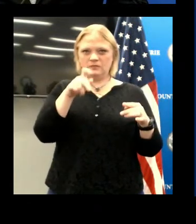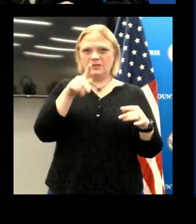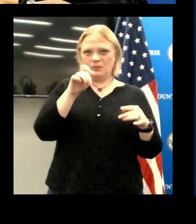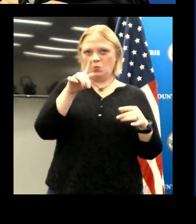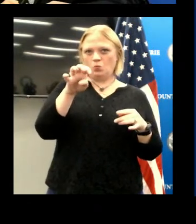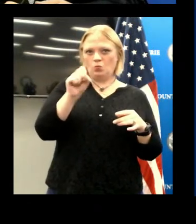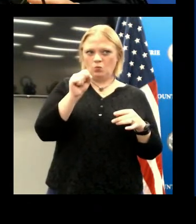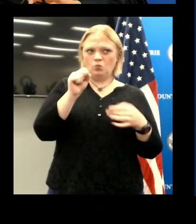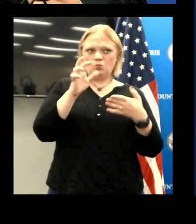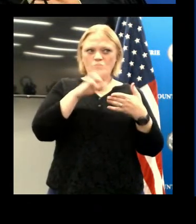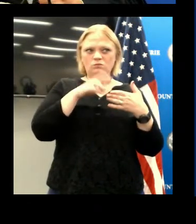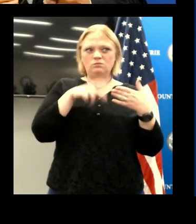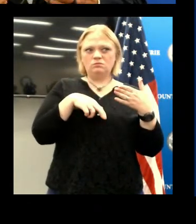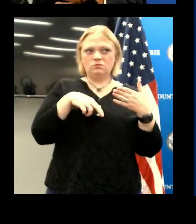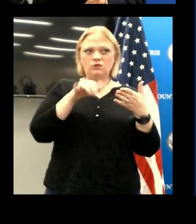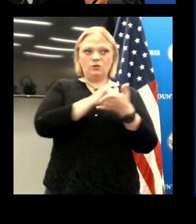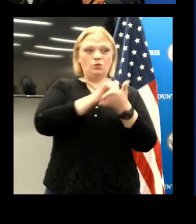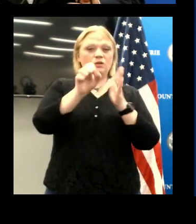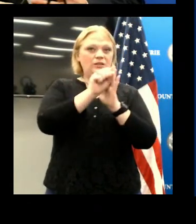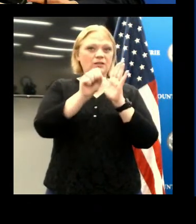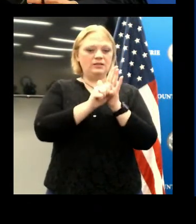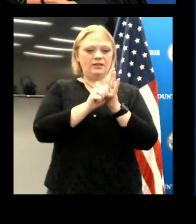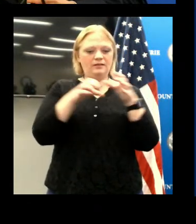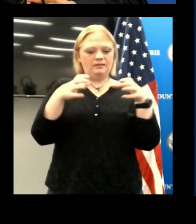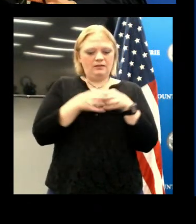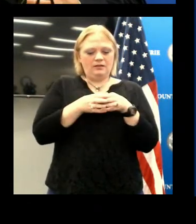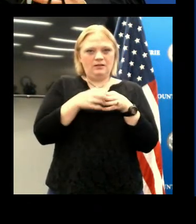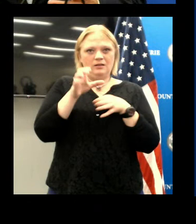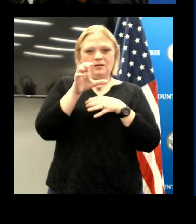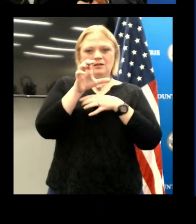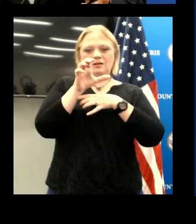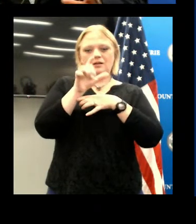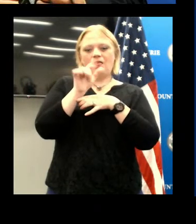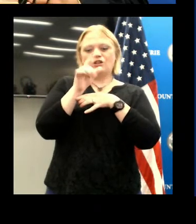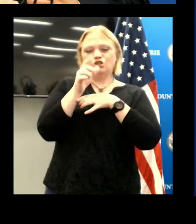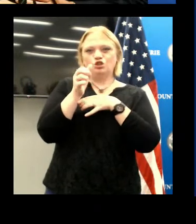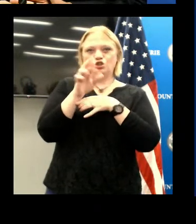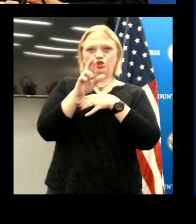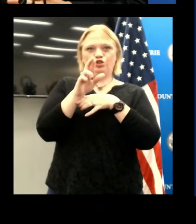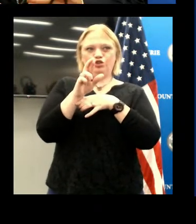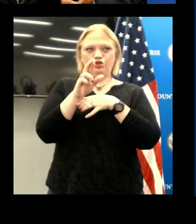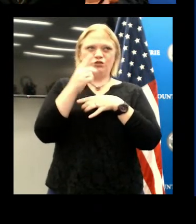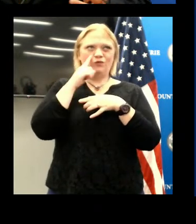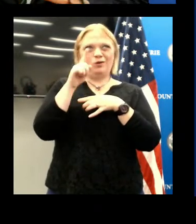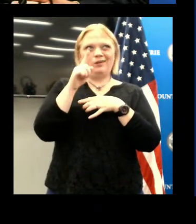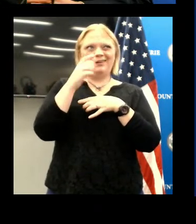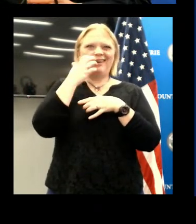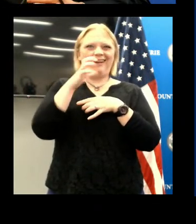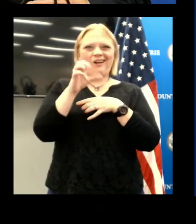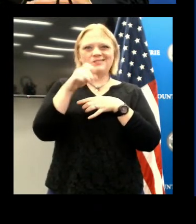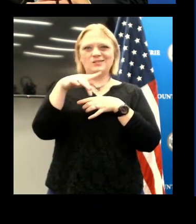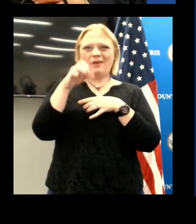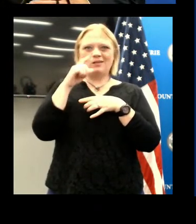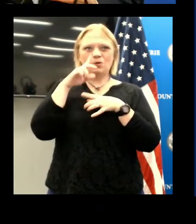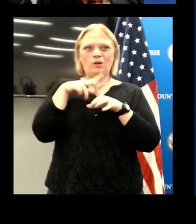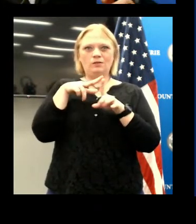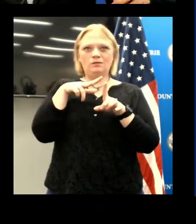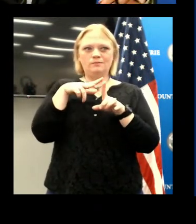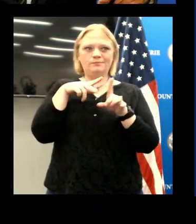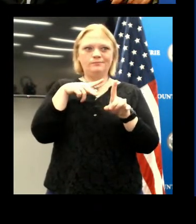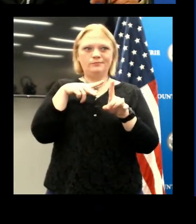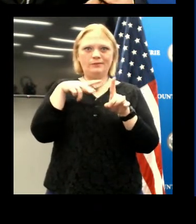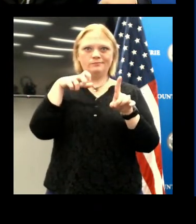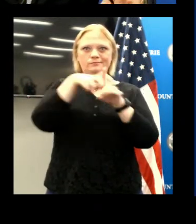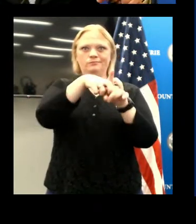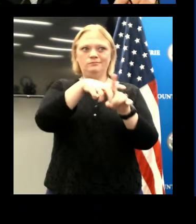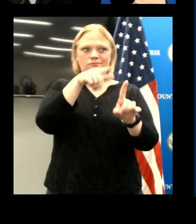as a result of the New York State's cluster initiative to determine where the hotspots are. So we've been watching this for a number of weeks now, and you